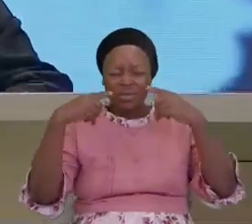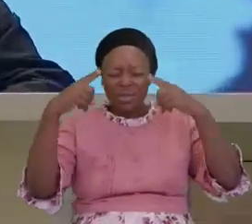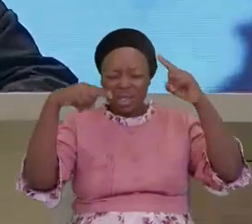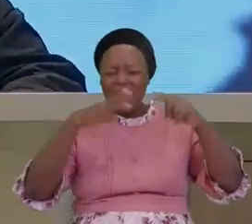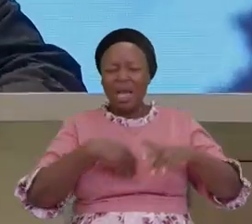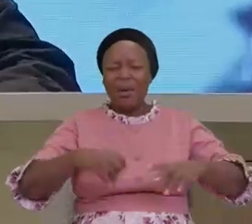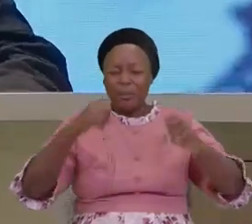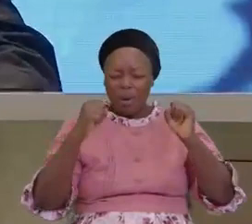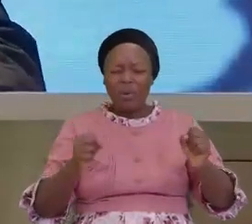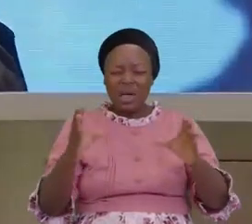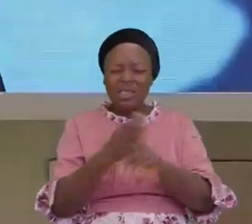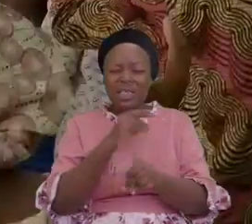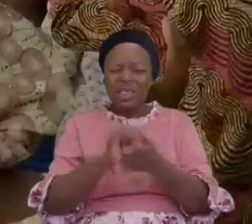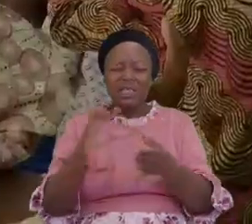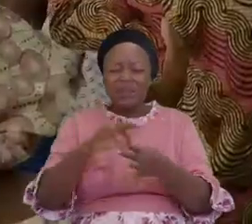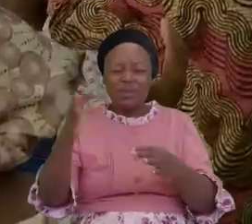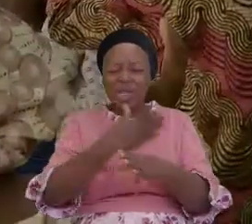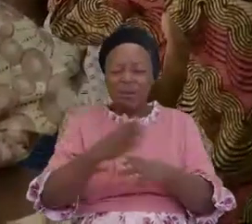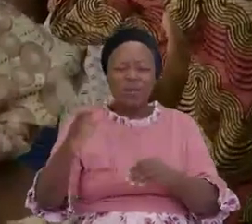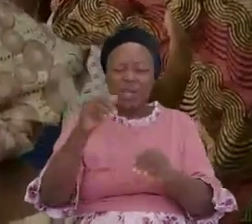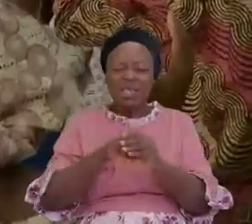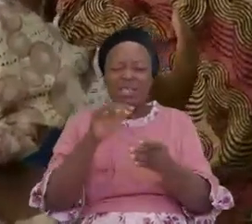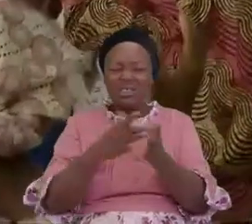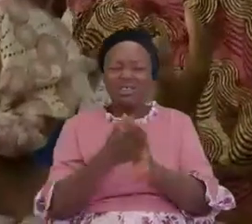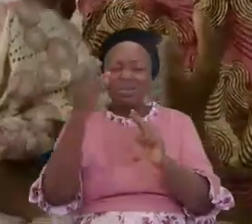that spirit away in Jesus' name.